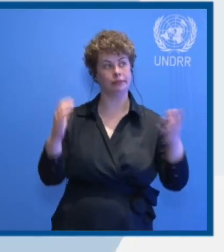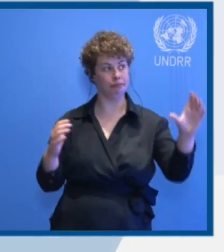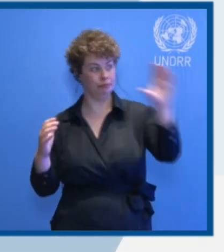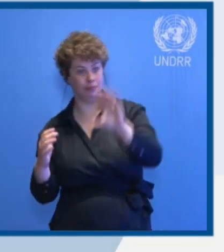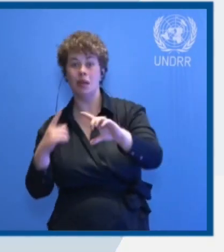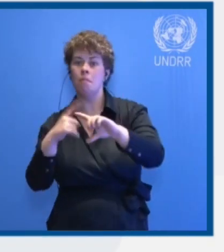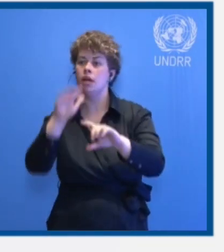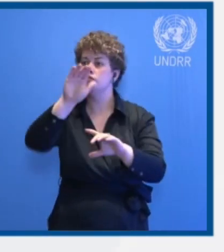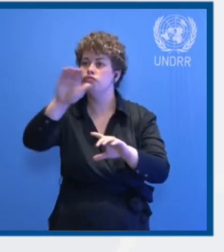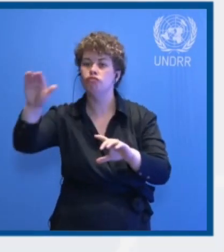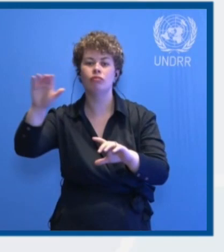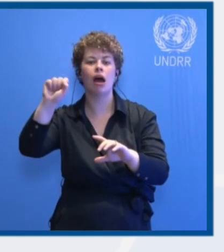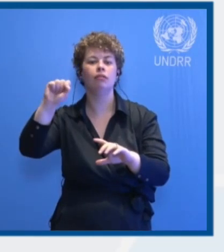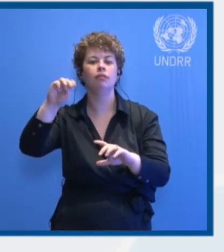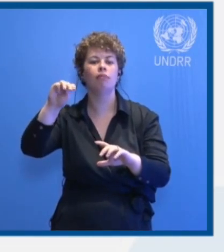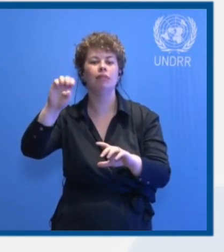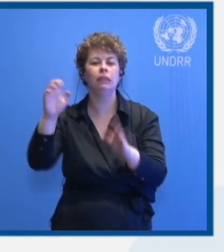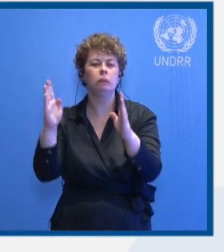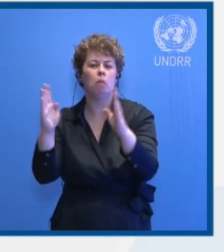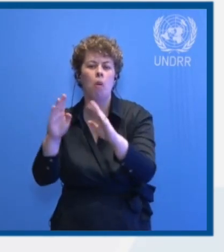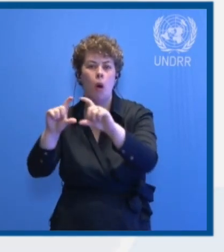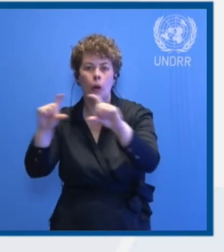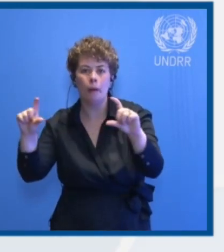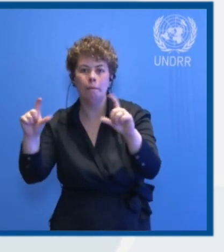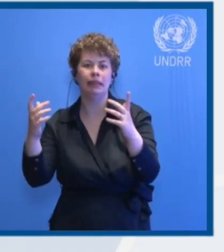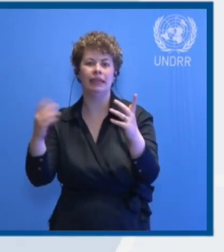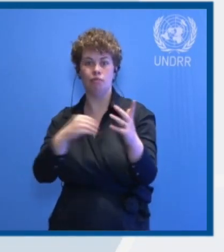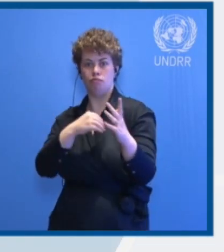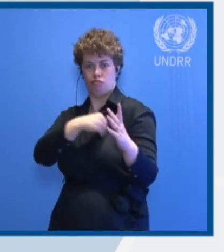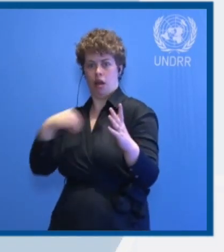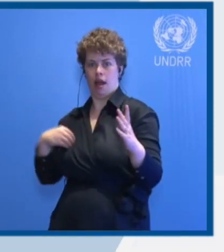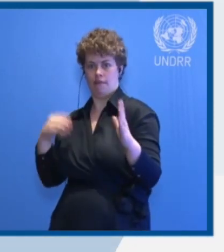sería como algunos de los comentarios que tendría hasta ahora, Mr. Luther.